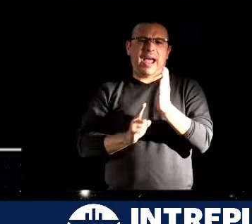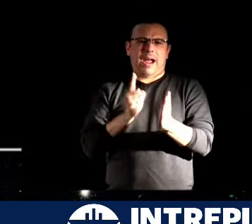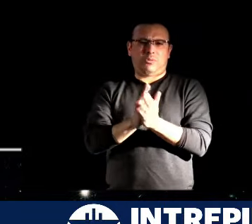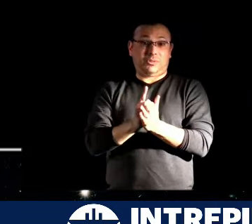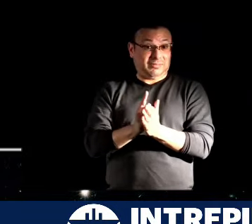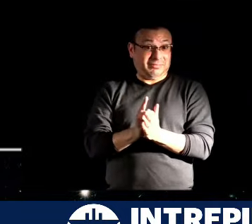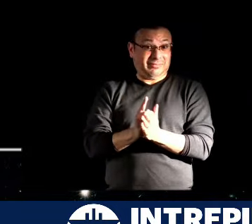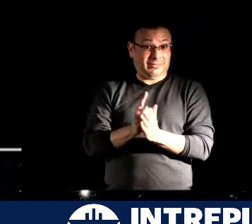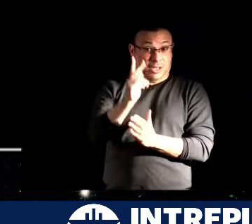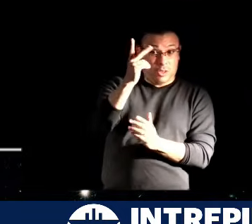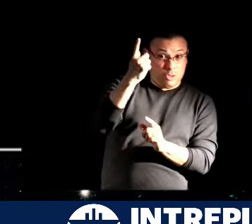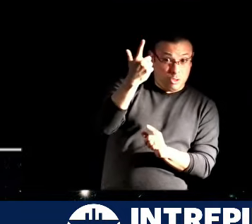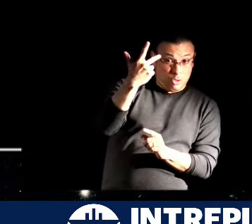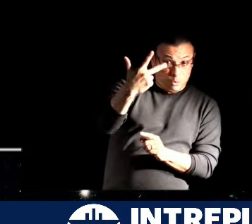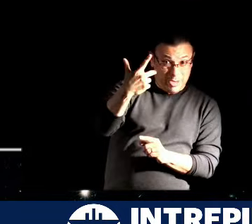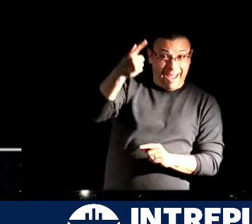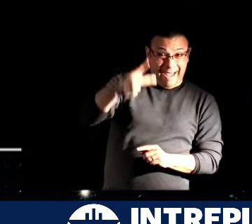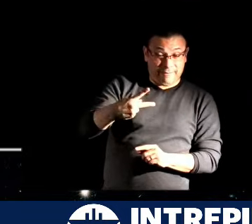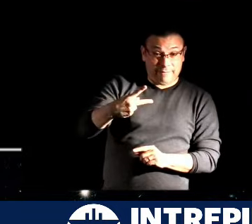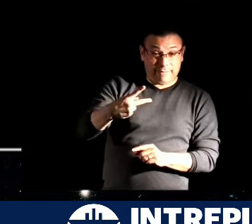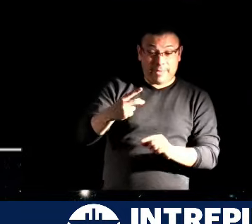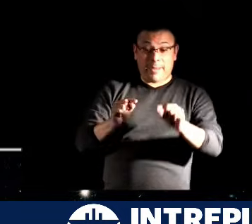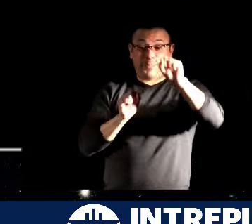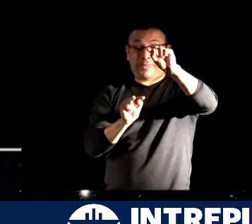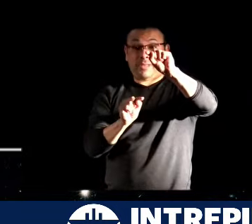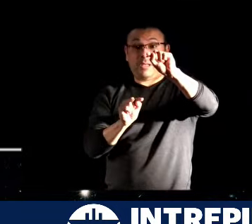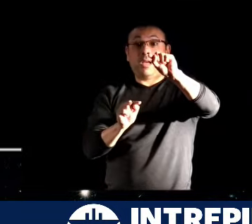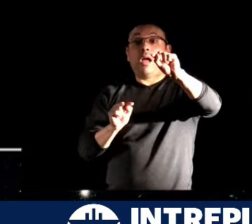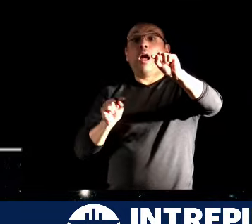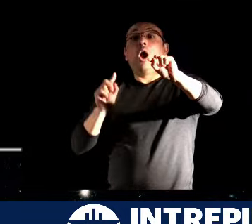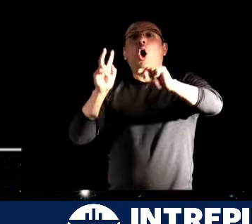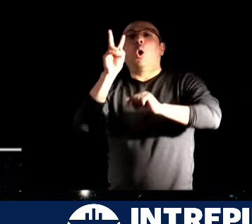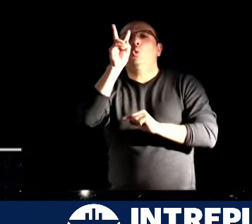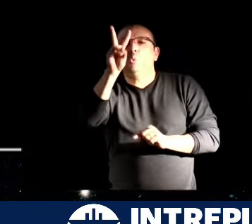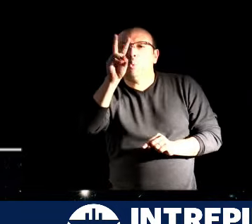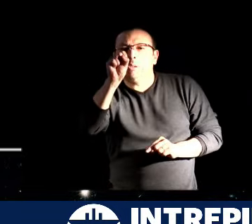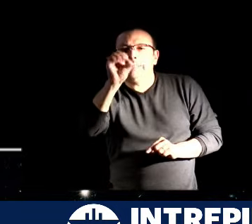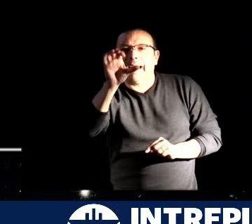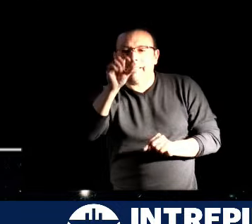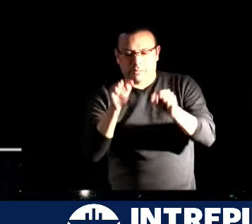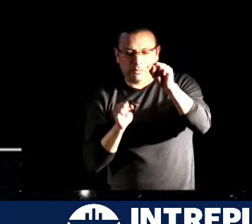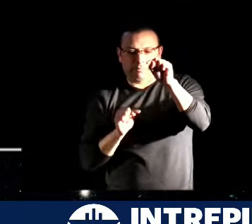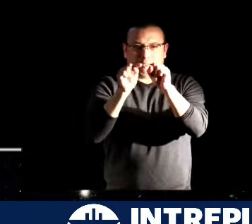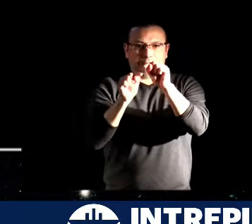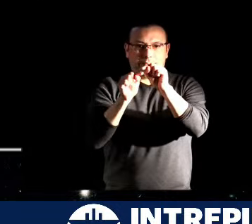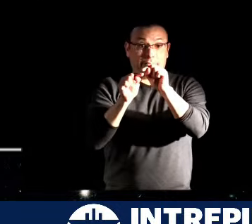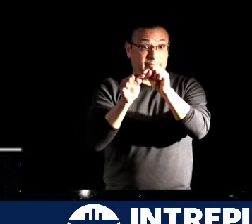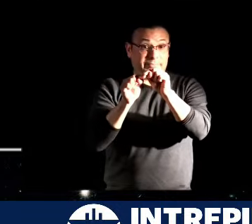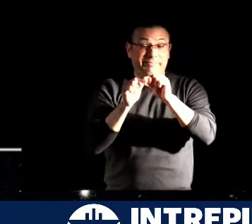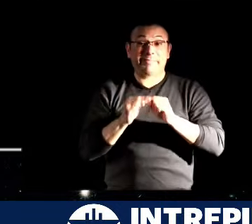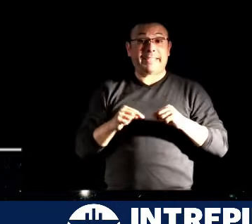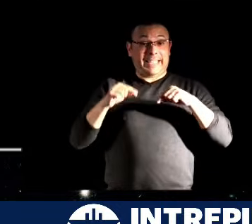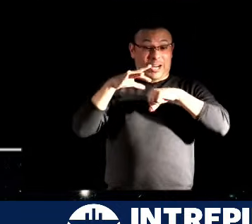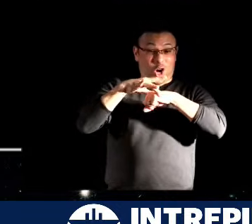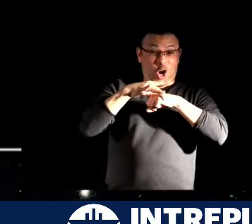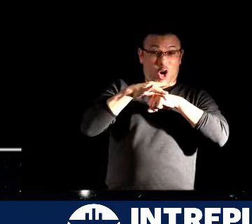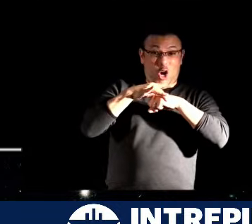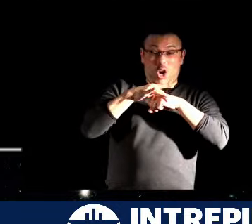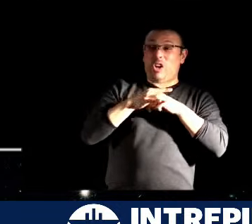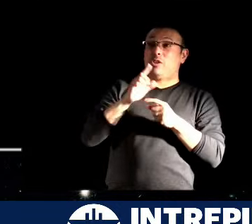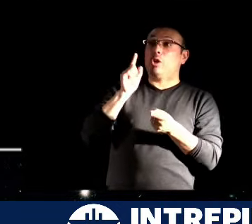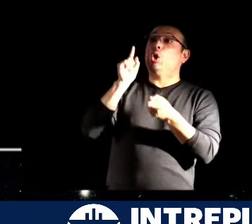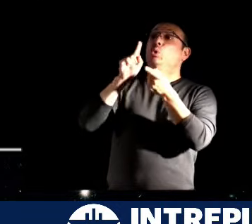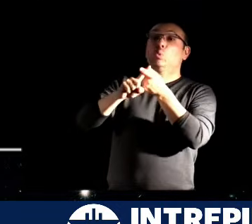seconds for Parker Solar Probe. Here to the moon takes astronauts about 3 days. It's a whopping